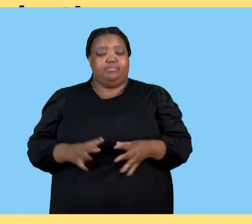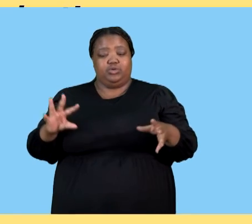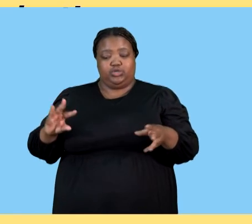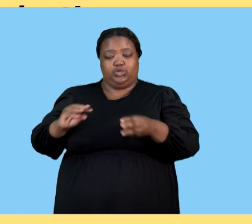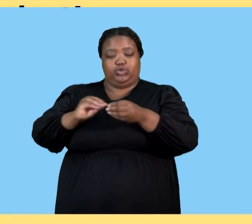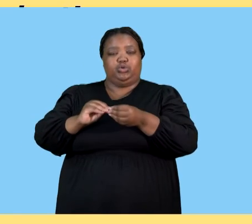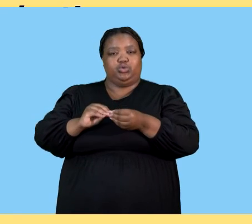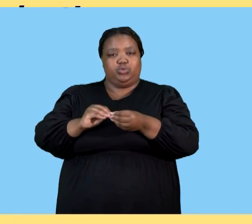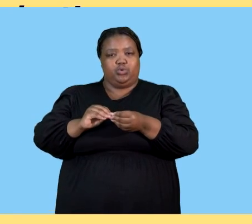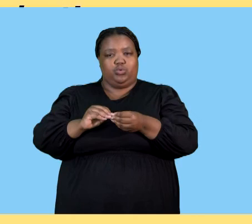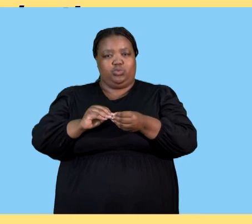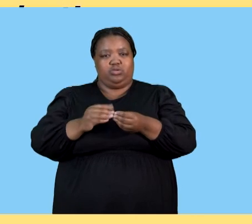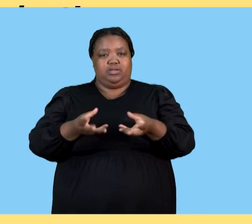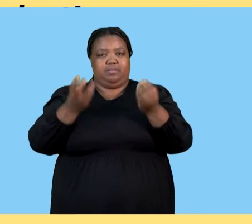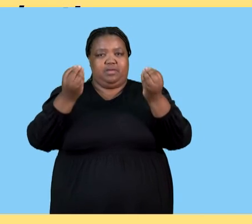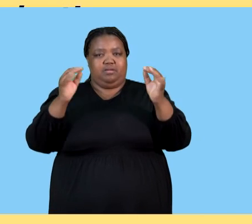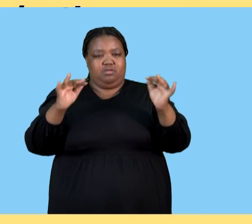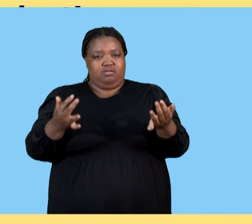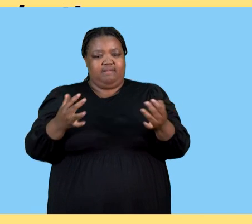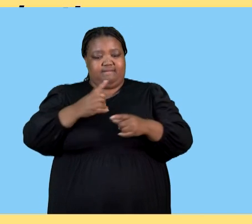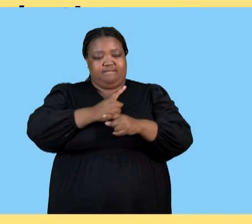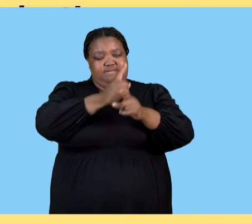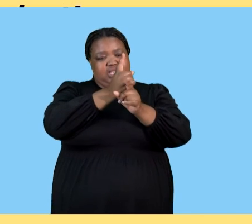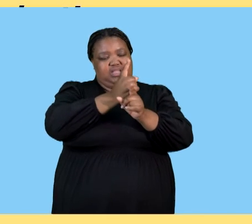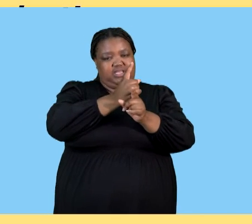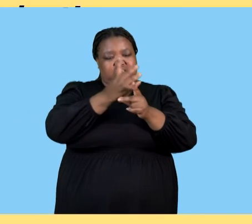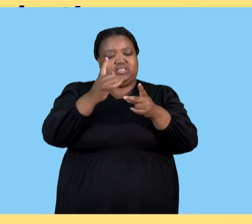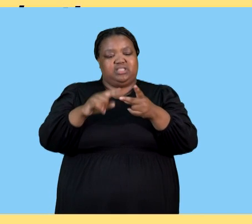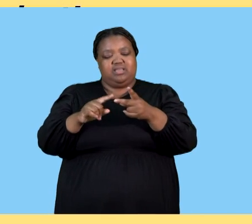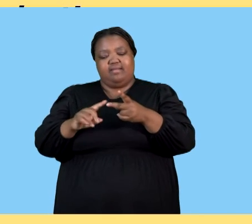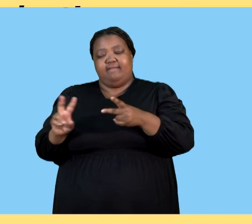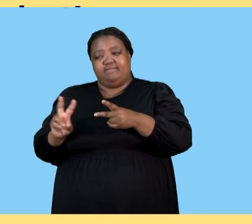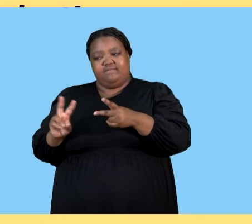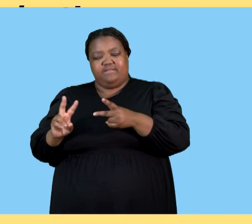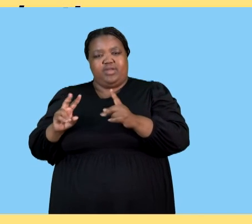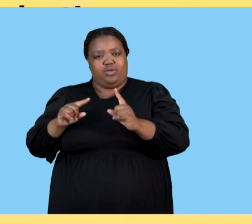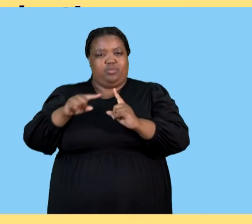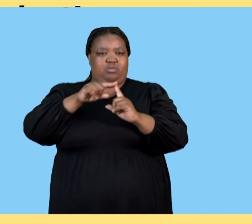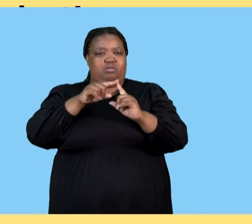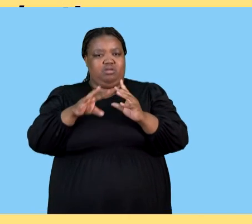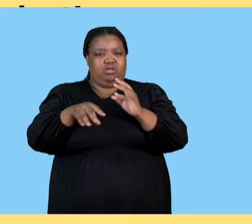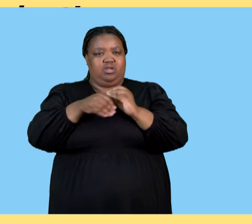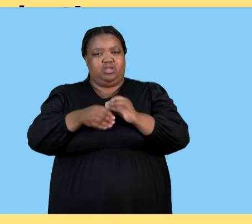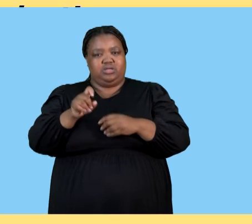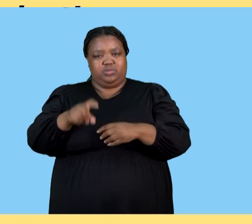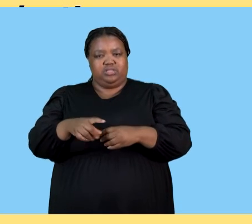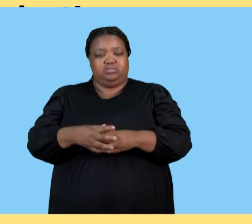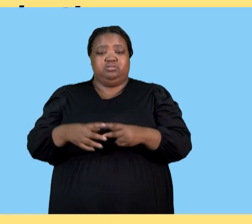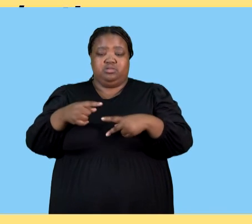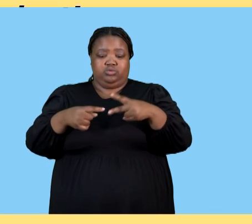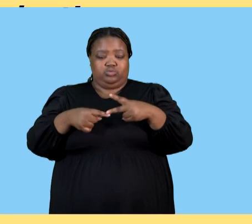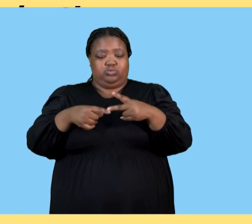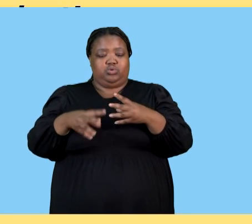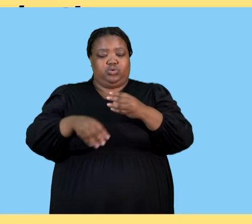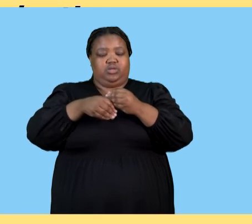that if I'm to get my total cost of production, I have to add my fixed cost plus my variable cost. Once